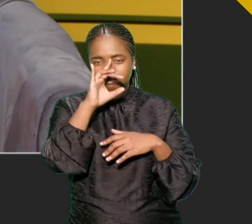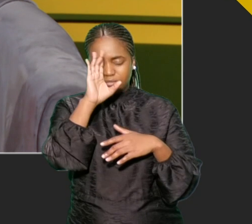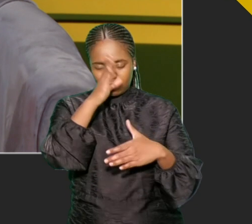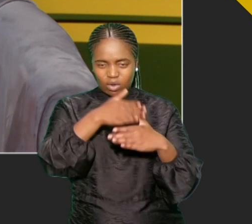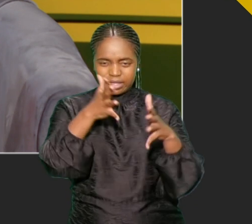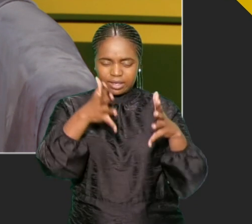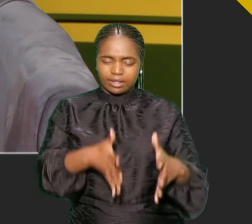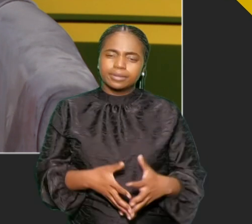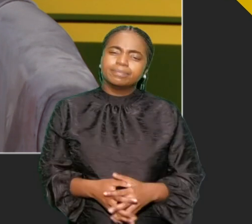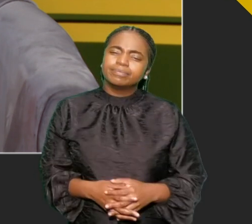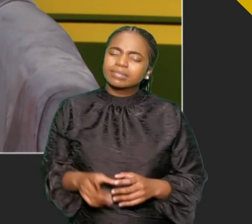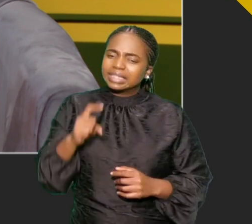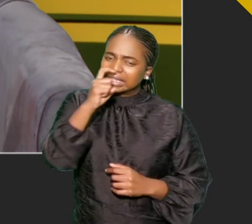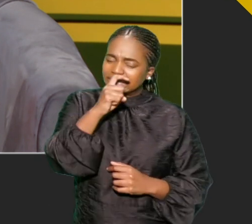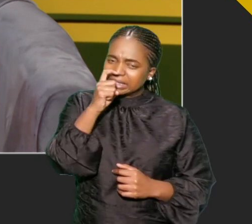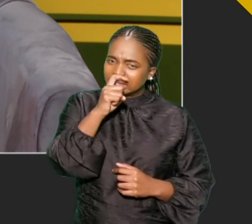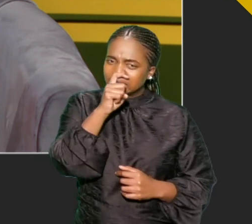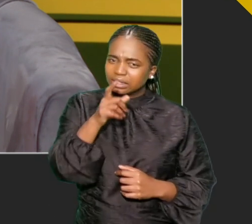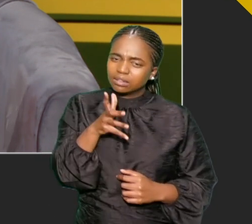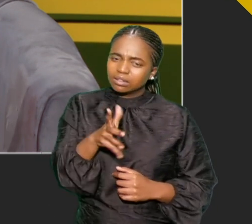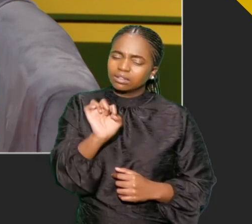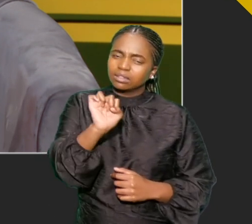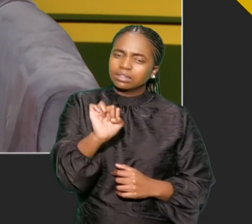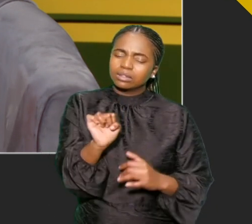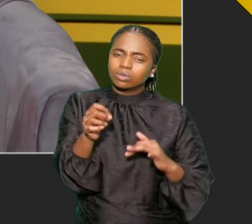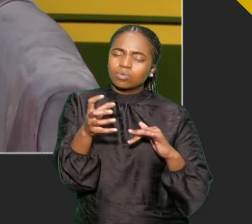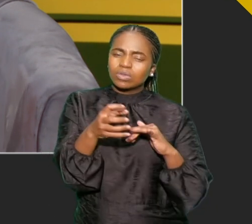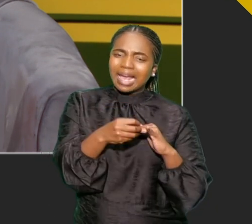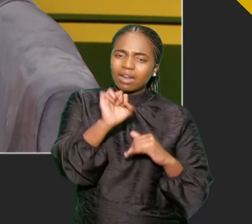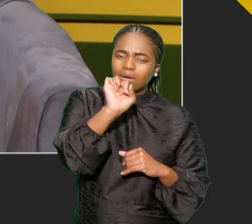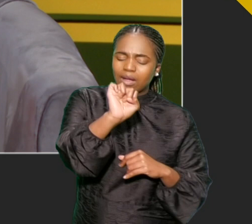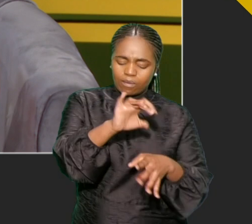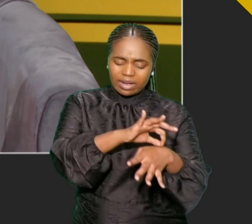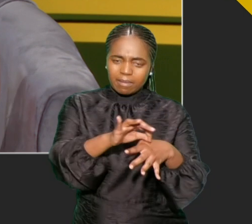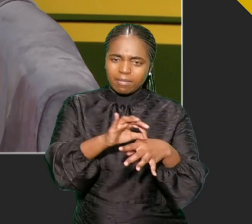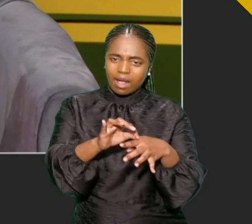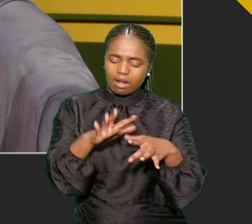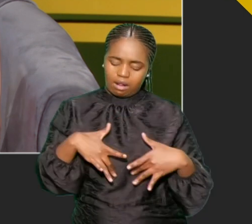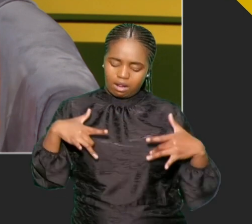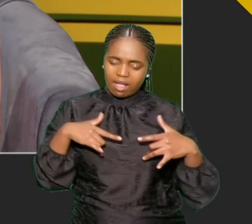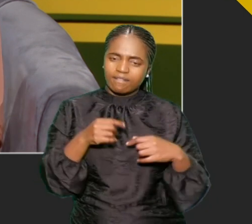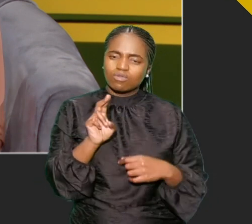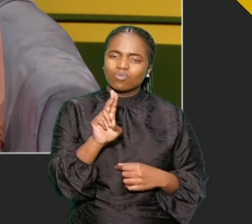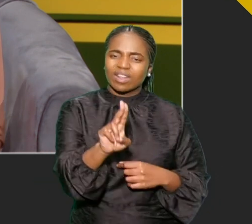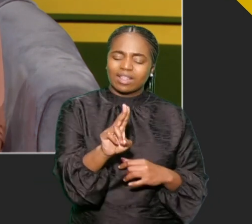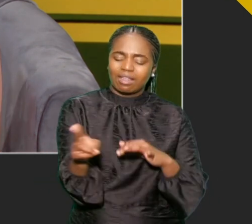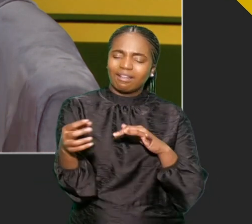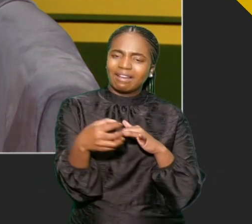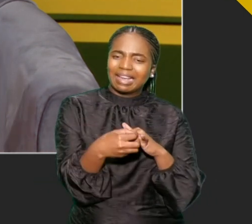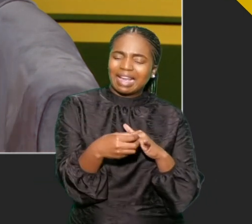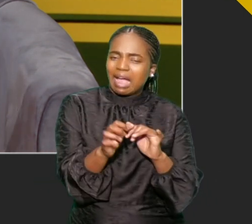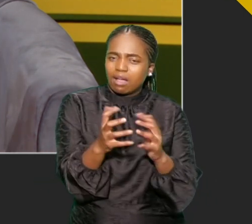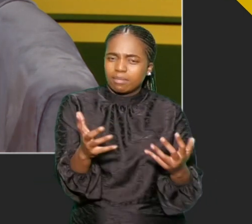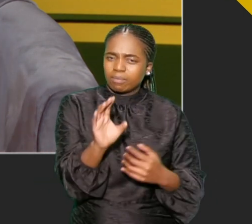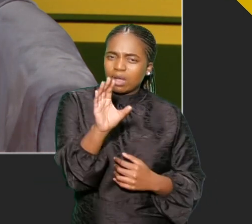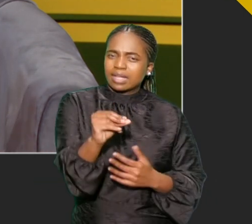Sesi Yvonne, I mean, kinagana gore be le go lenyalong le plana bophelo ba lona together. Go bala o re botse